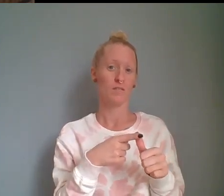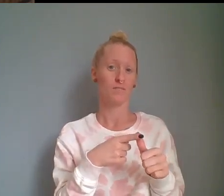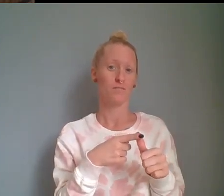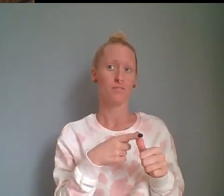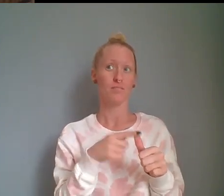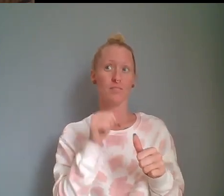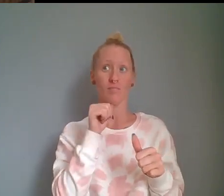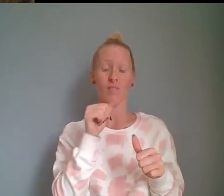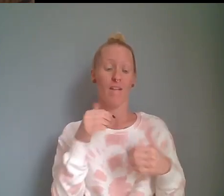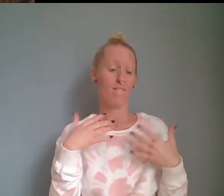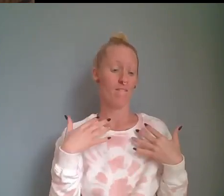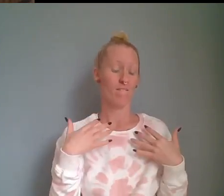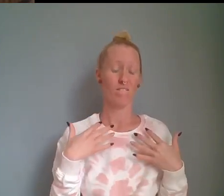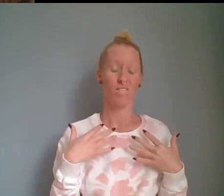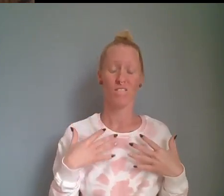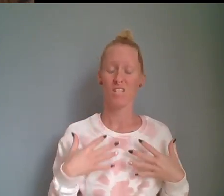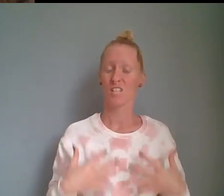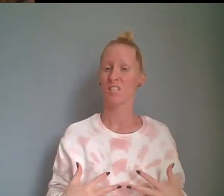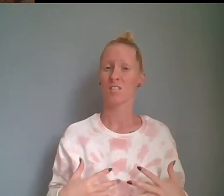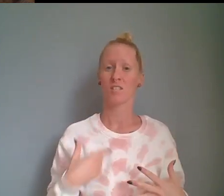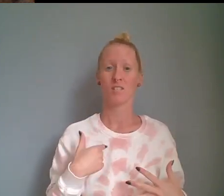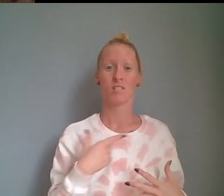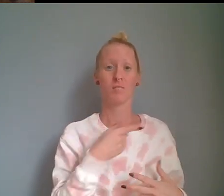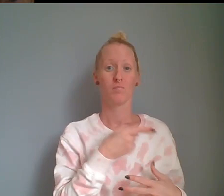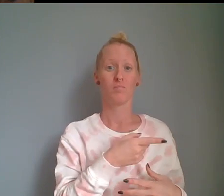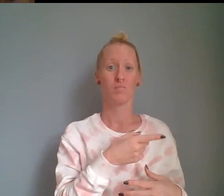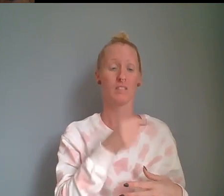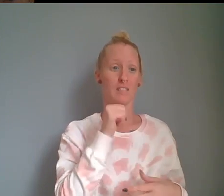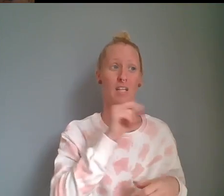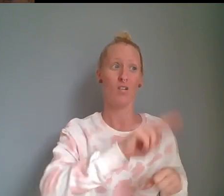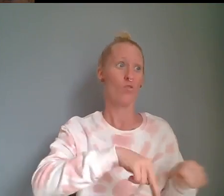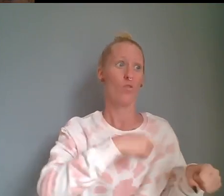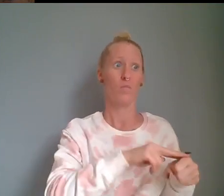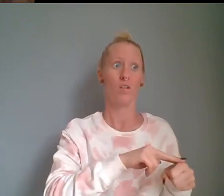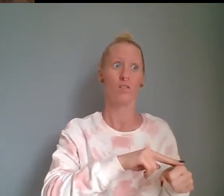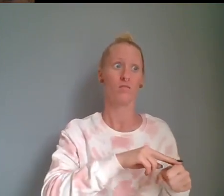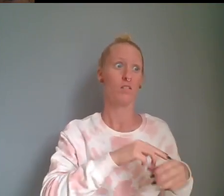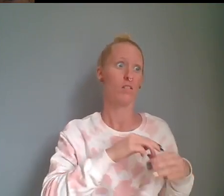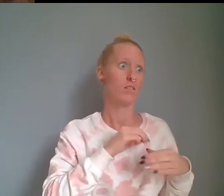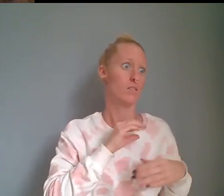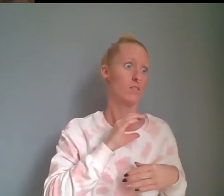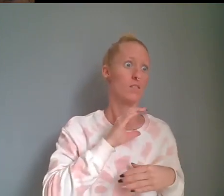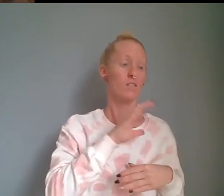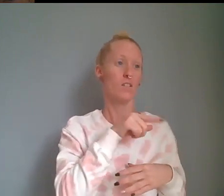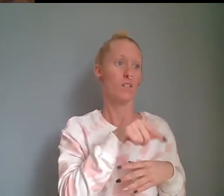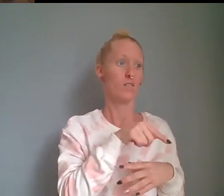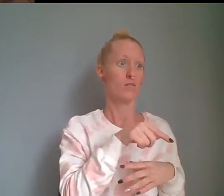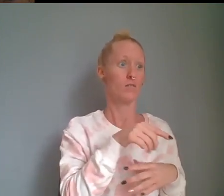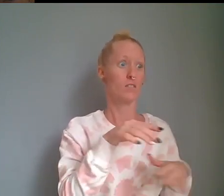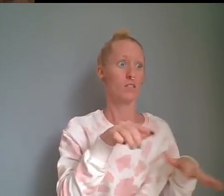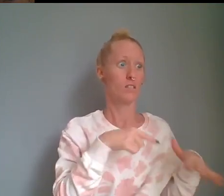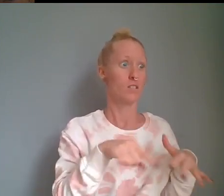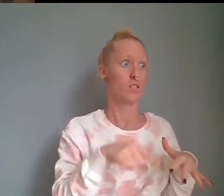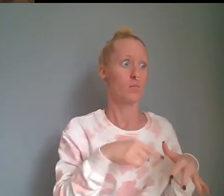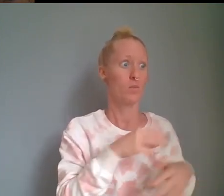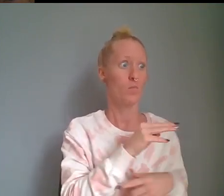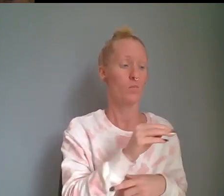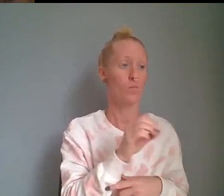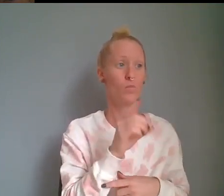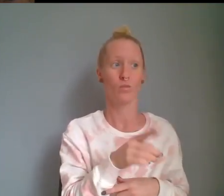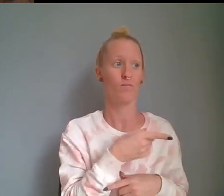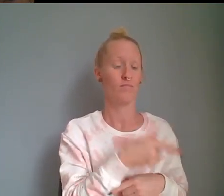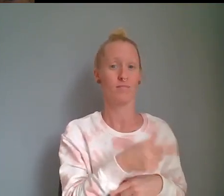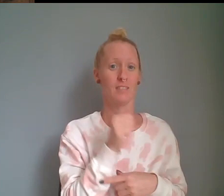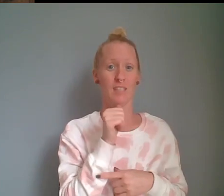or depressed, the person has an abnormally and persistently elevated, expansive, or irritable mood that isn't